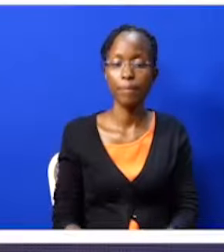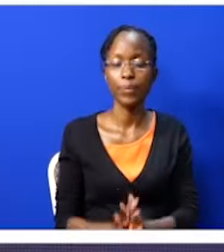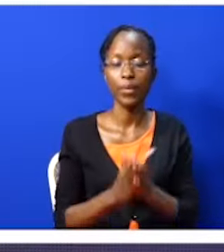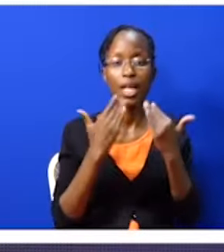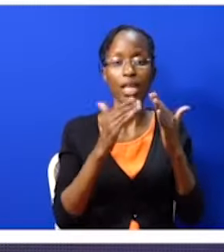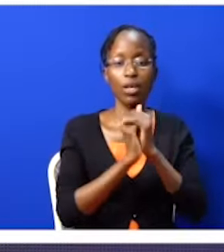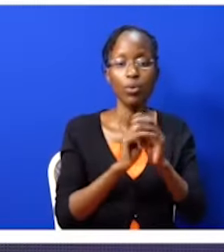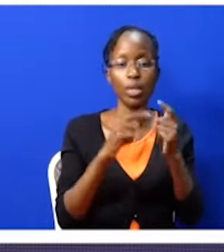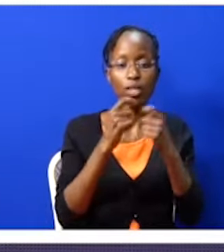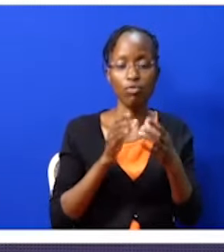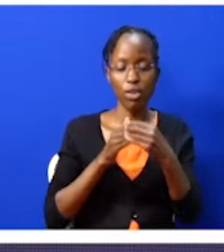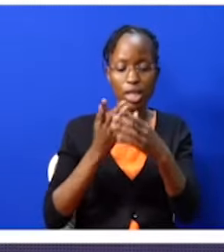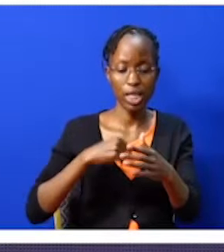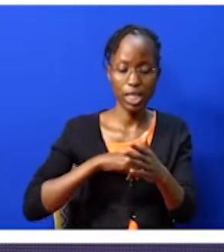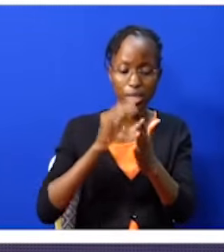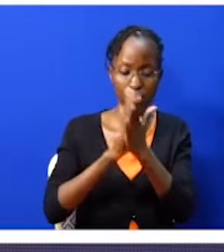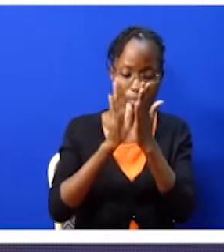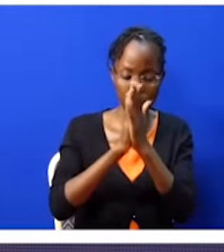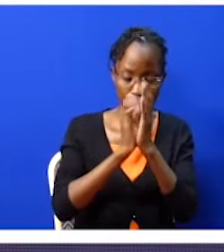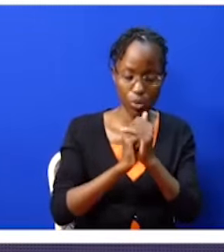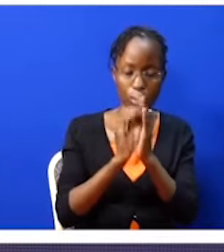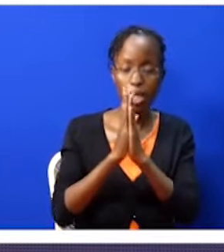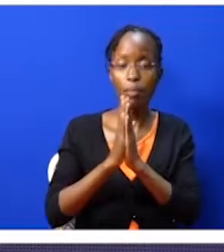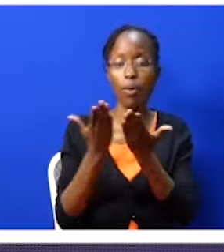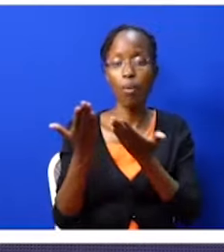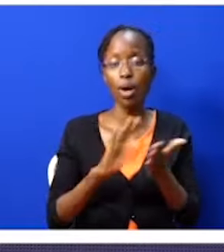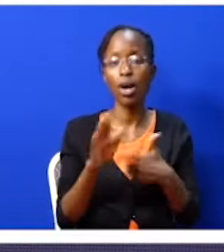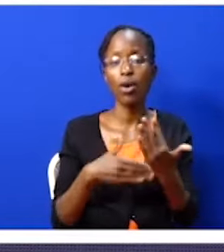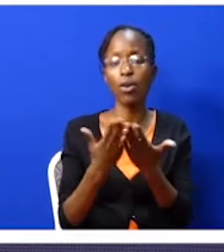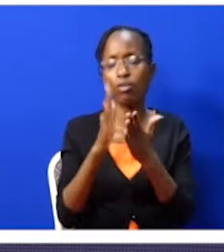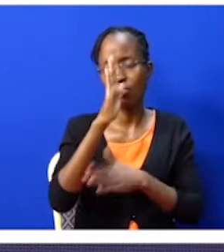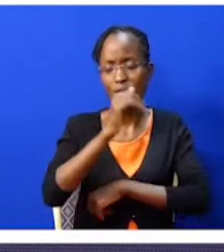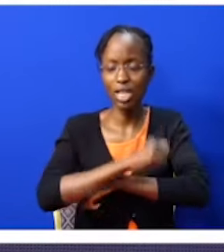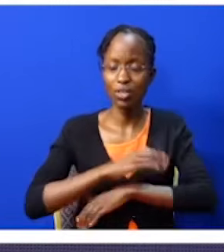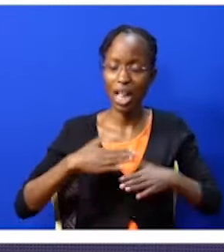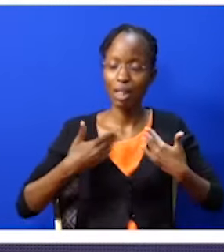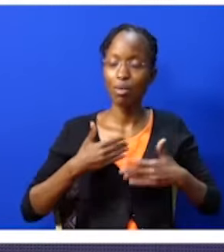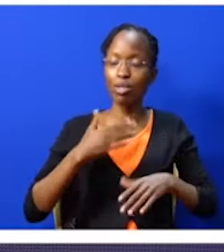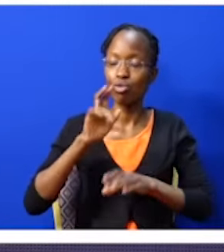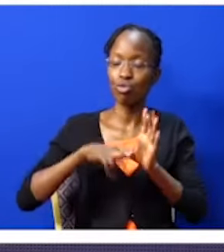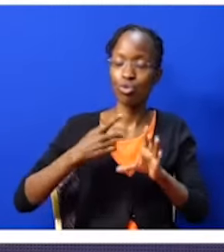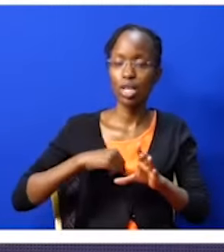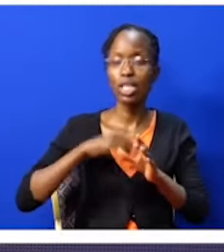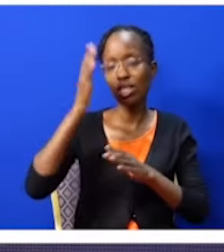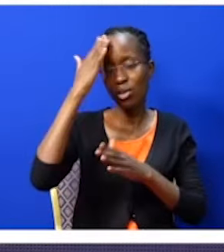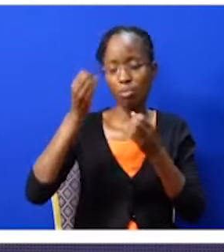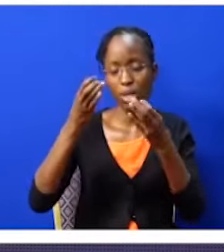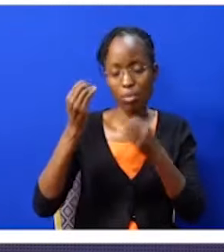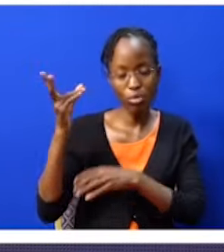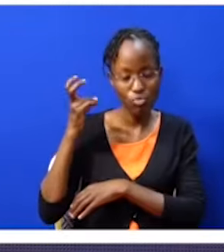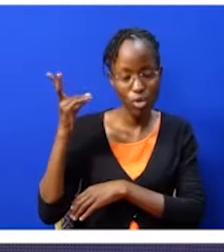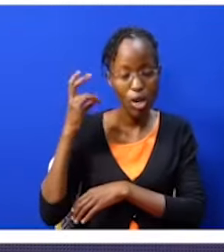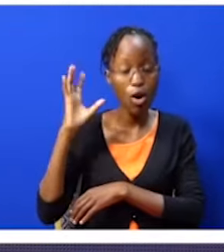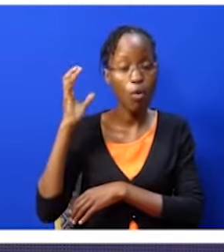Thank you, worship team, for leading us in praise, worship, and prayer. We welcome all of you to Sunday School. We're so happy to have you here. We know so many of you listen on Hope